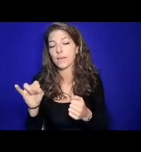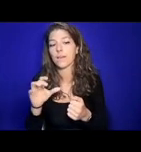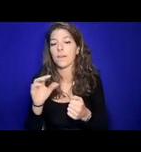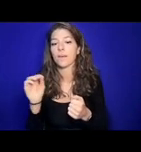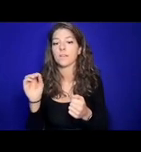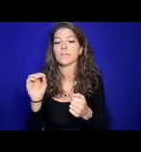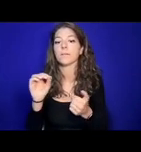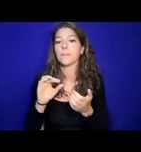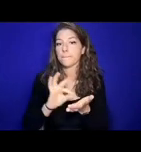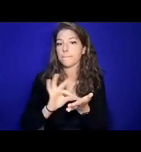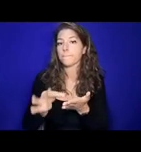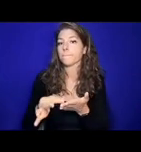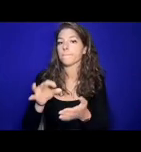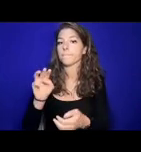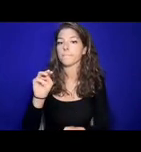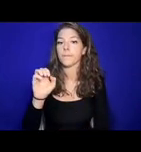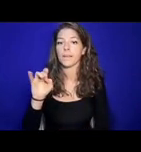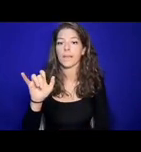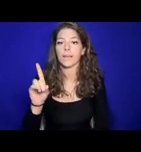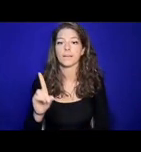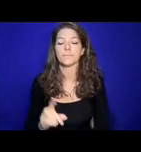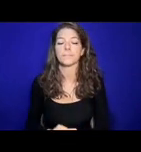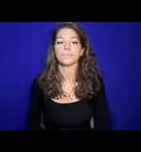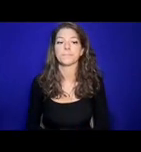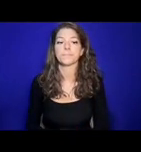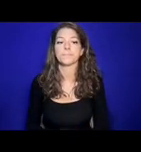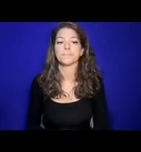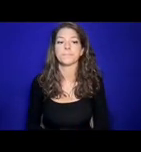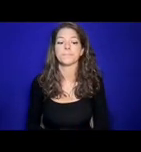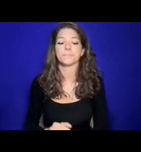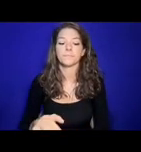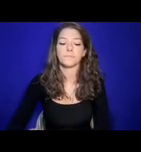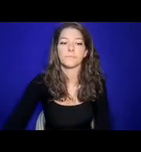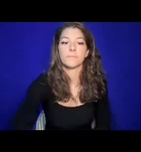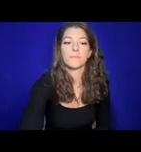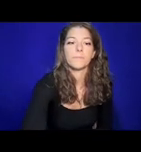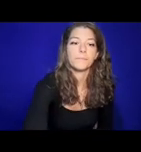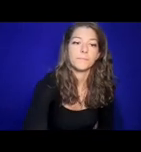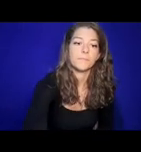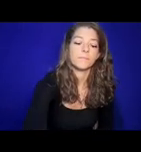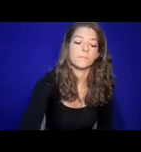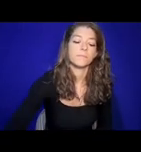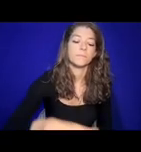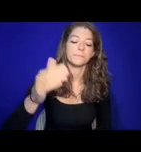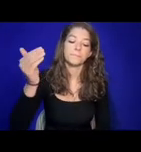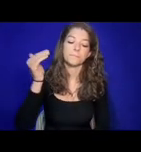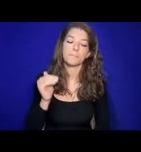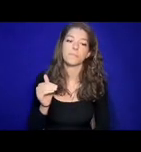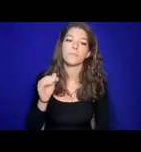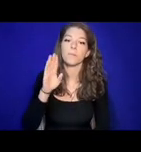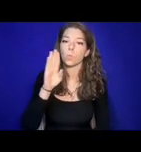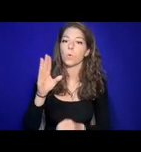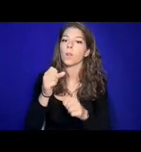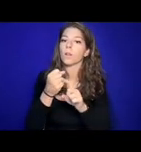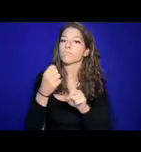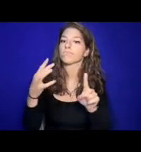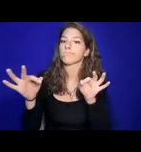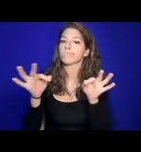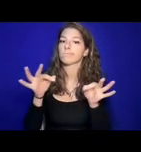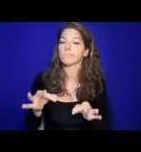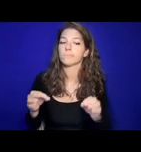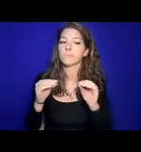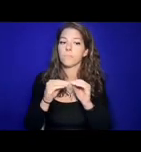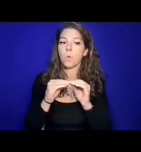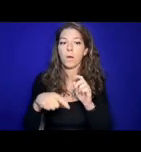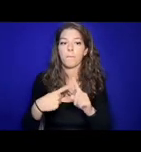and Medicaid. On the next slide, I will explain a little bit